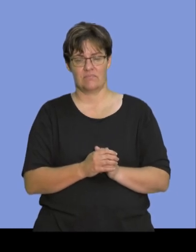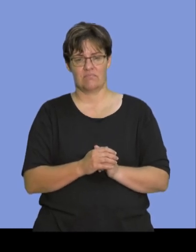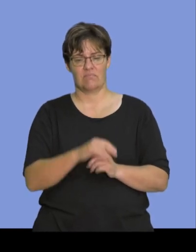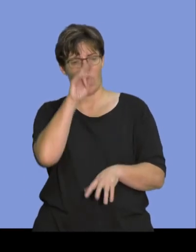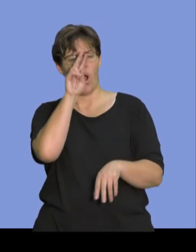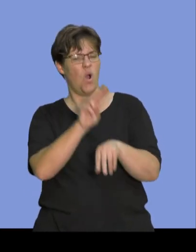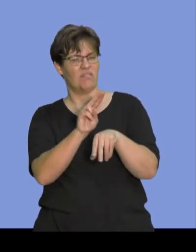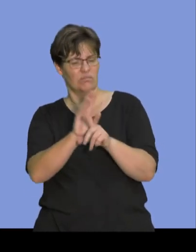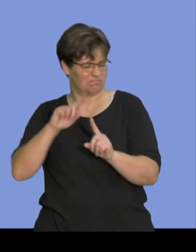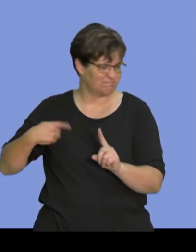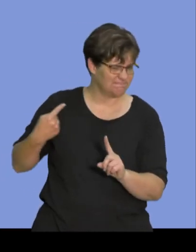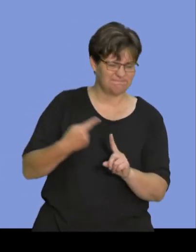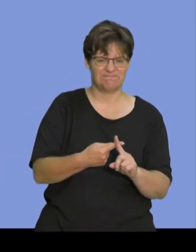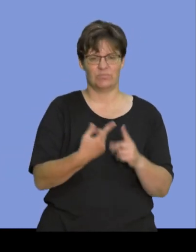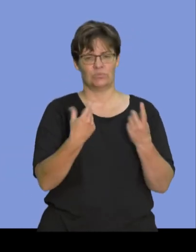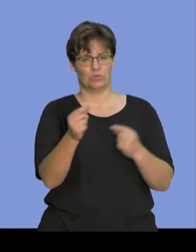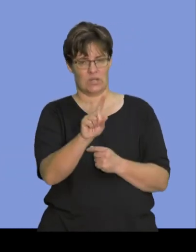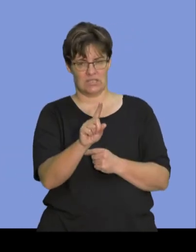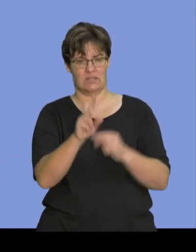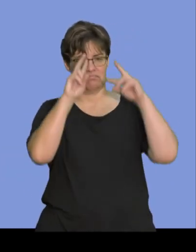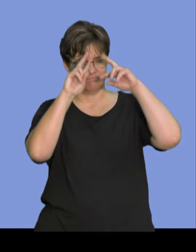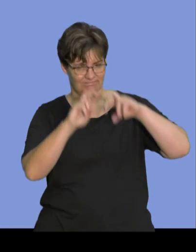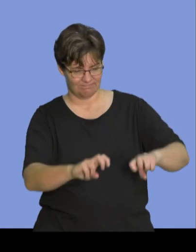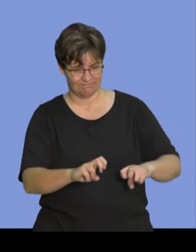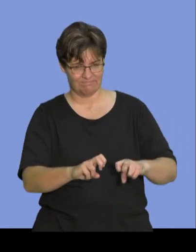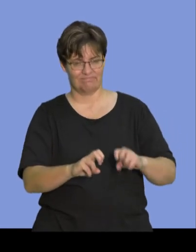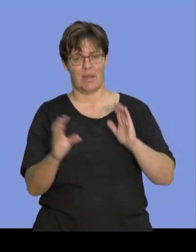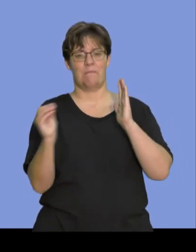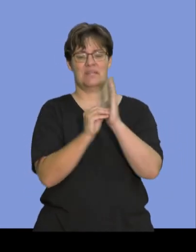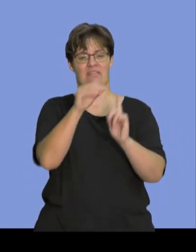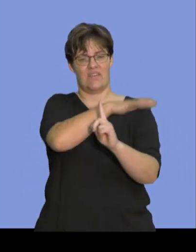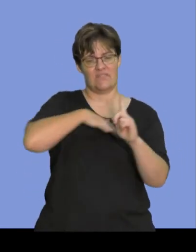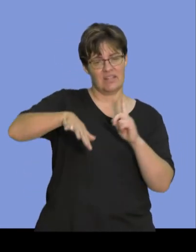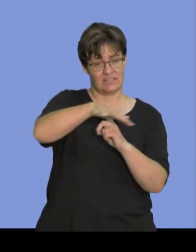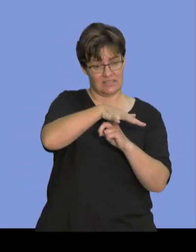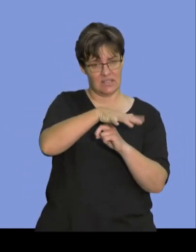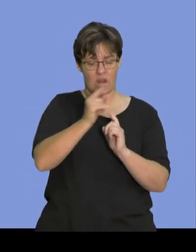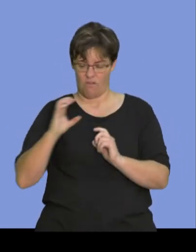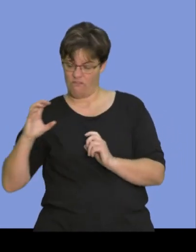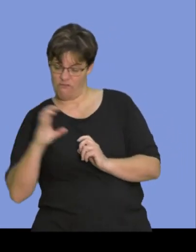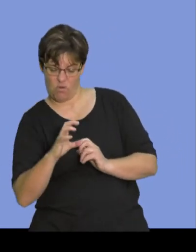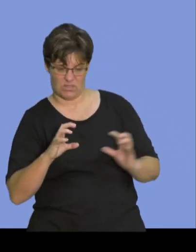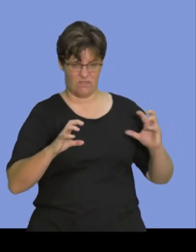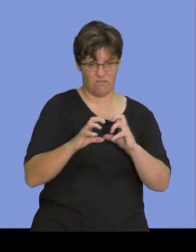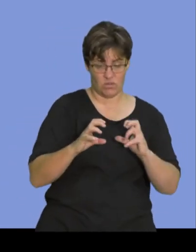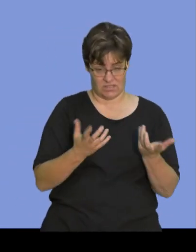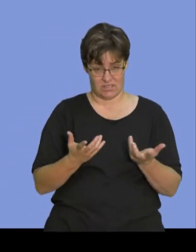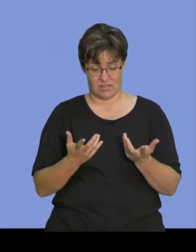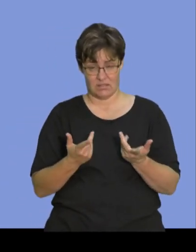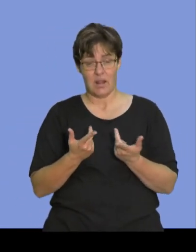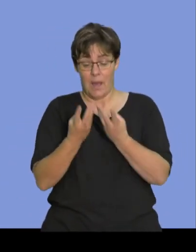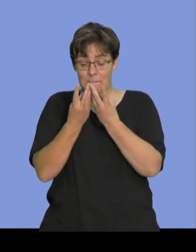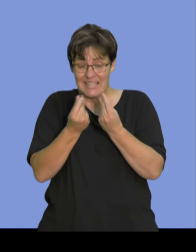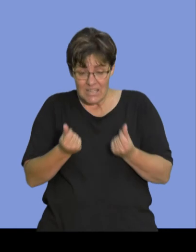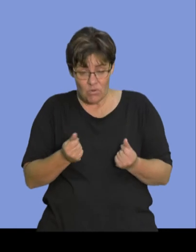Now, overview of what we have done in as far as exploring magnetic fields and magnetic forces.